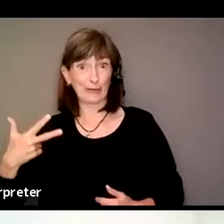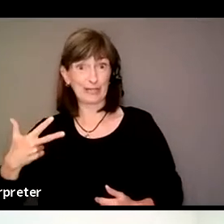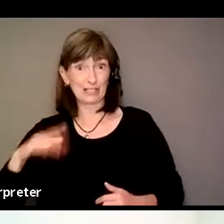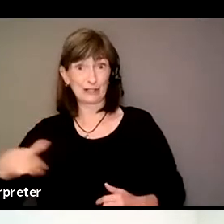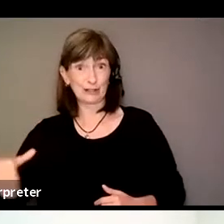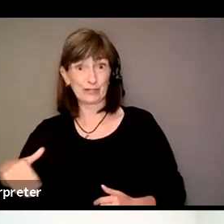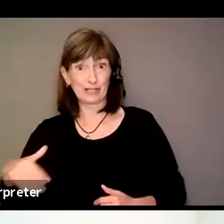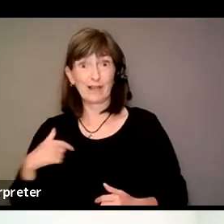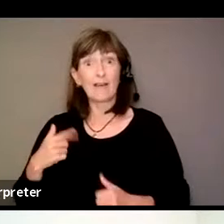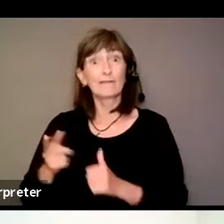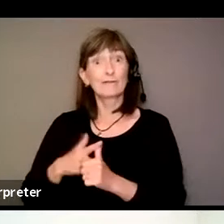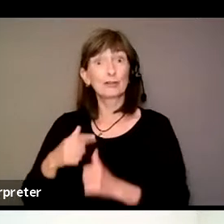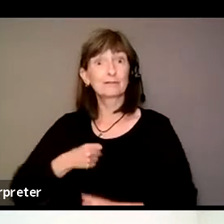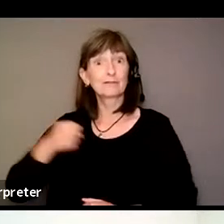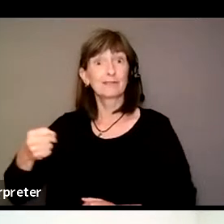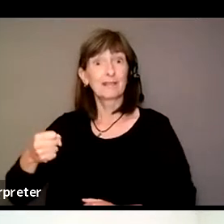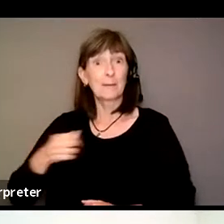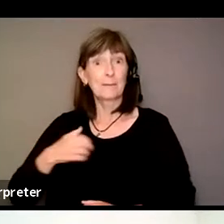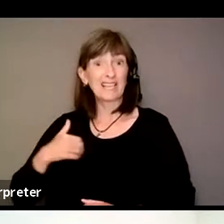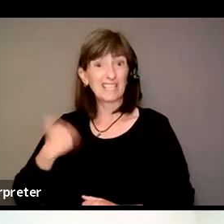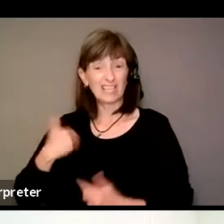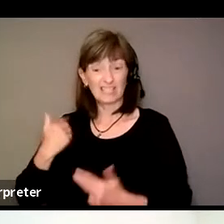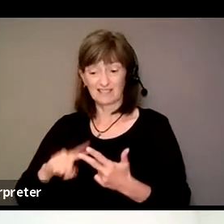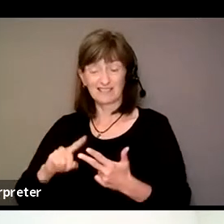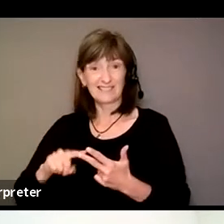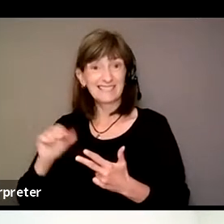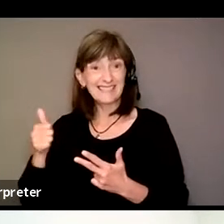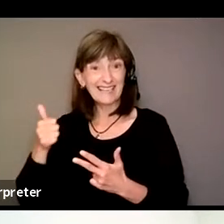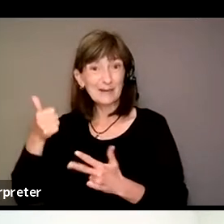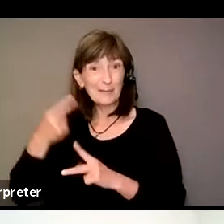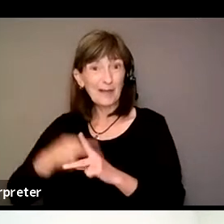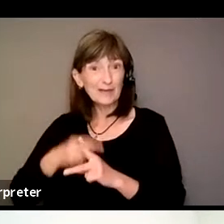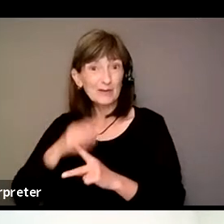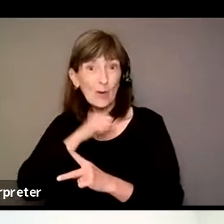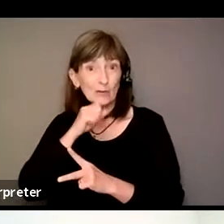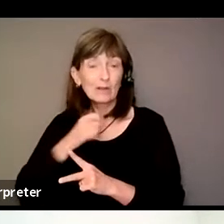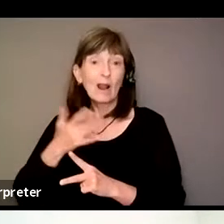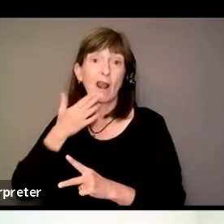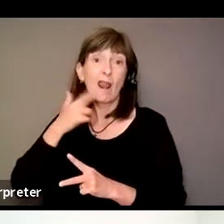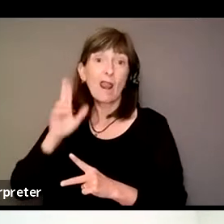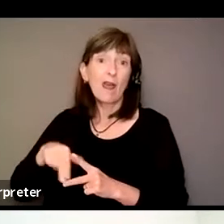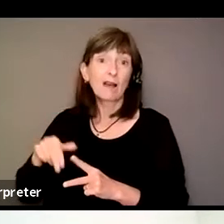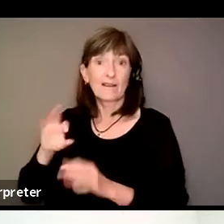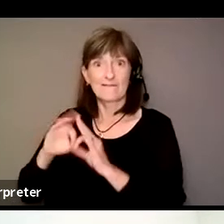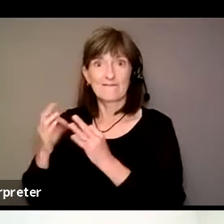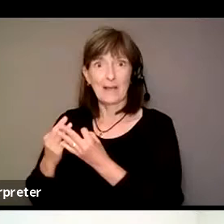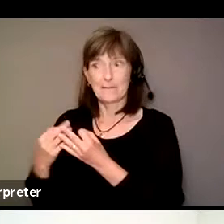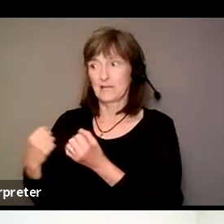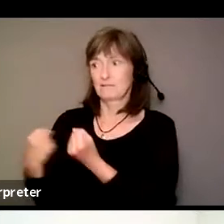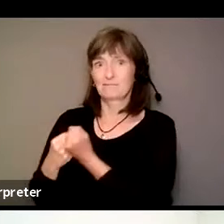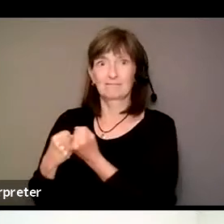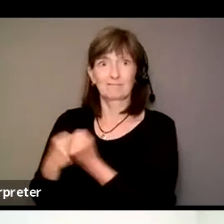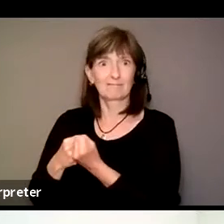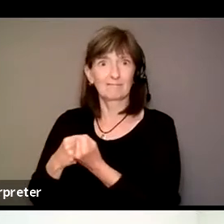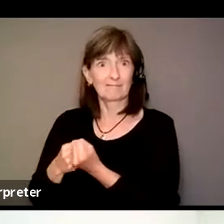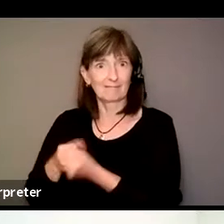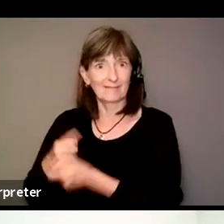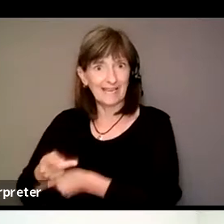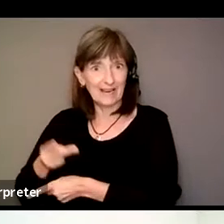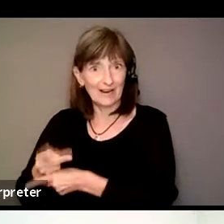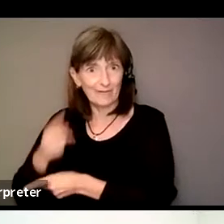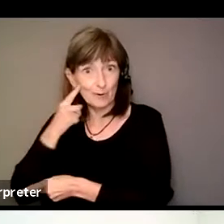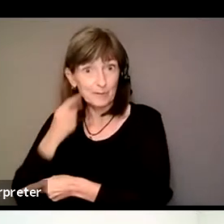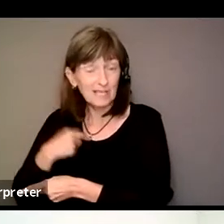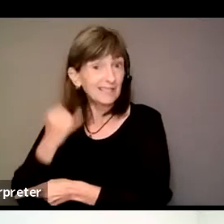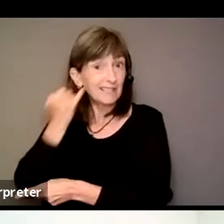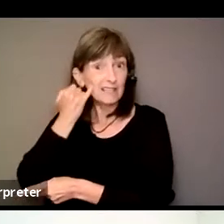when I was first elected to council. I was lucky. I had a lot of family support who could help me with childcare. If I didn't have